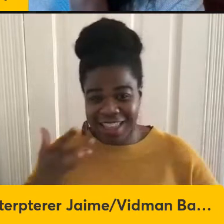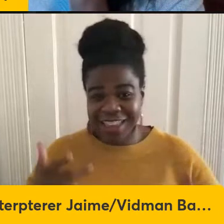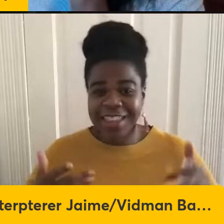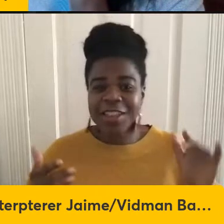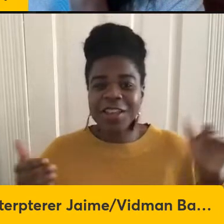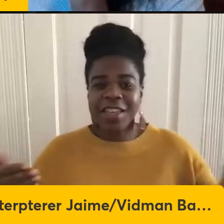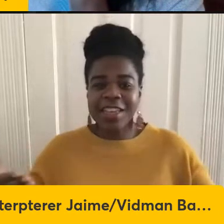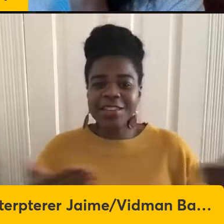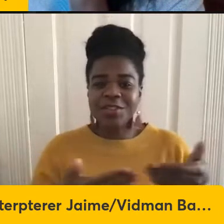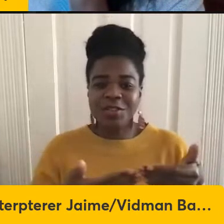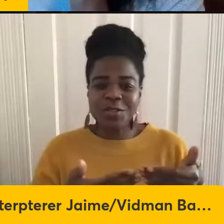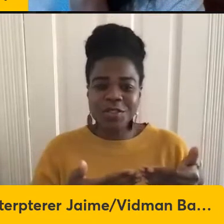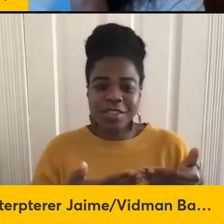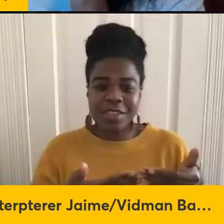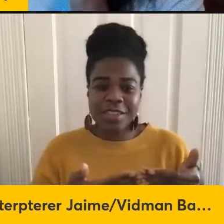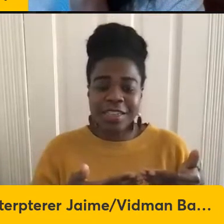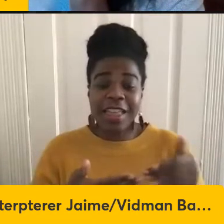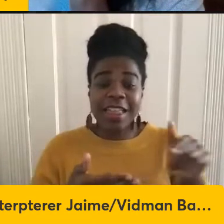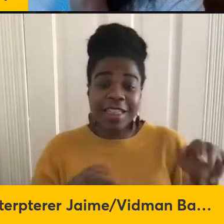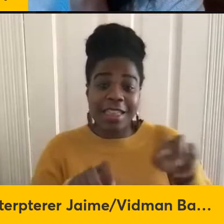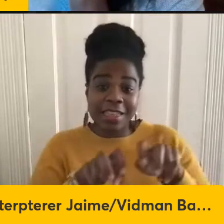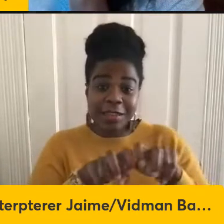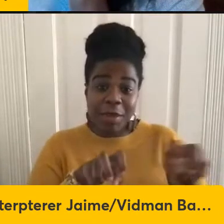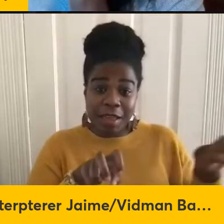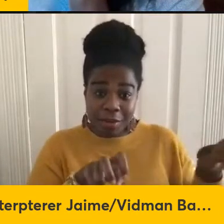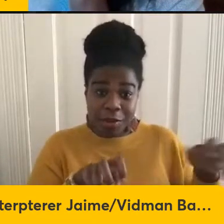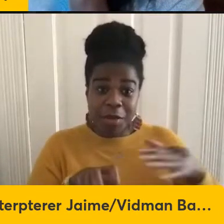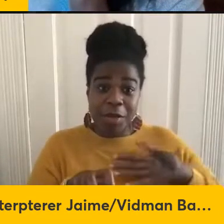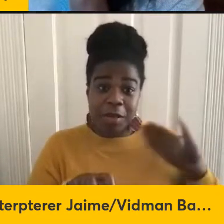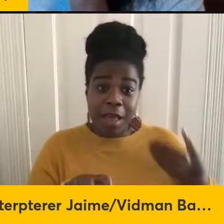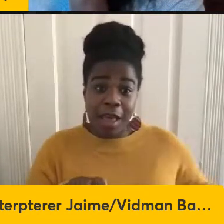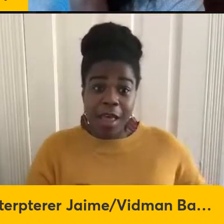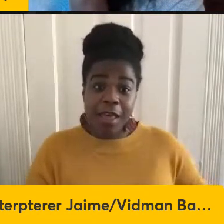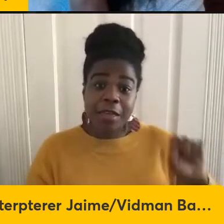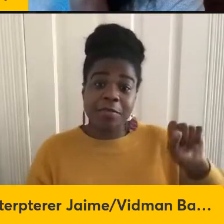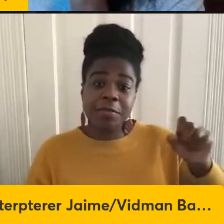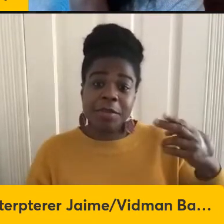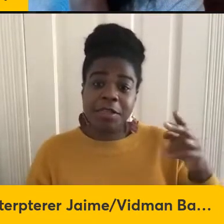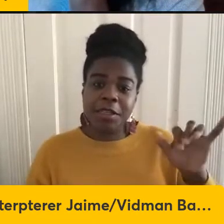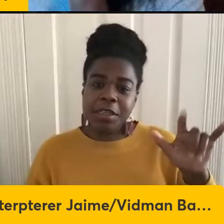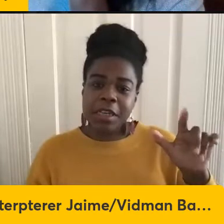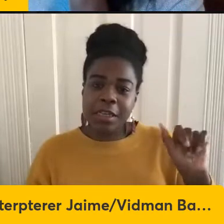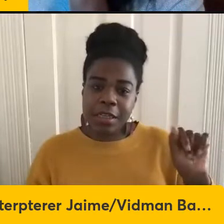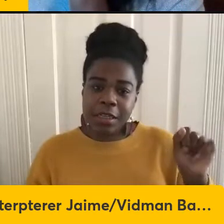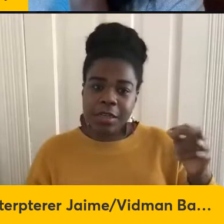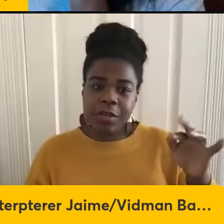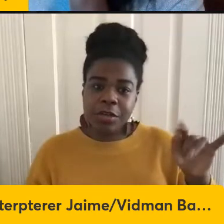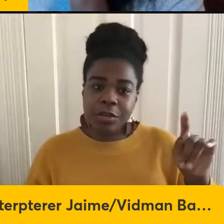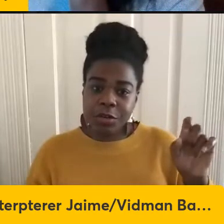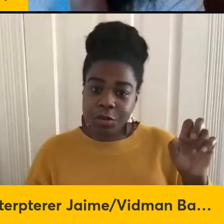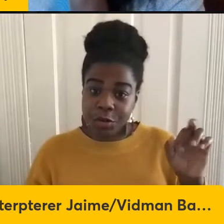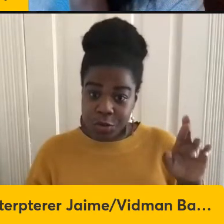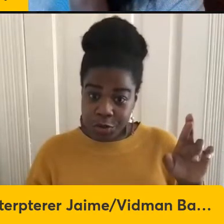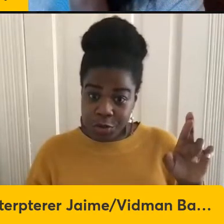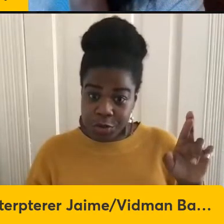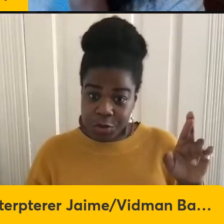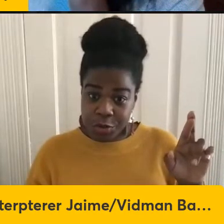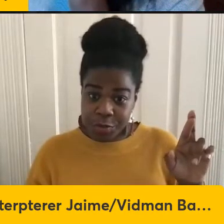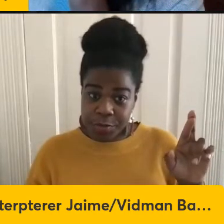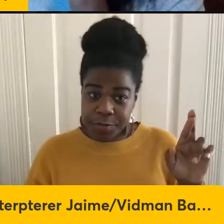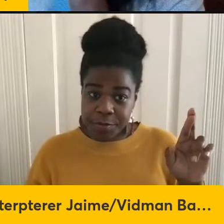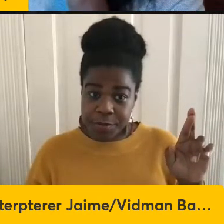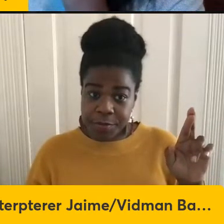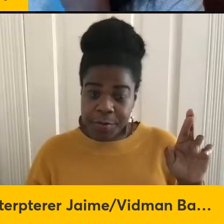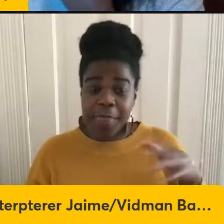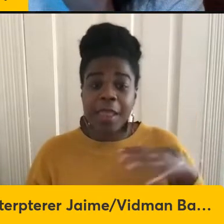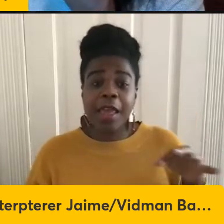introduce this panel. My name is Shayla Shorter. I am a